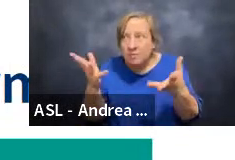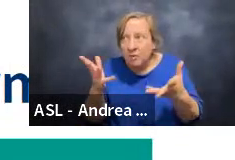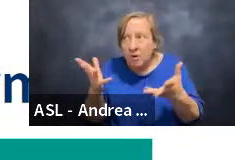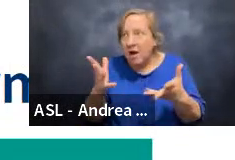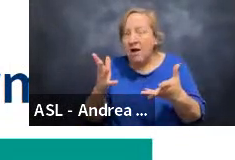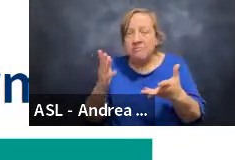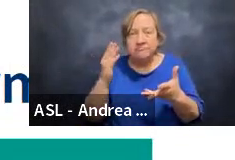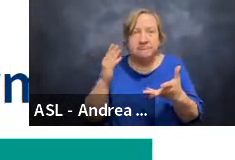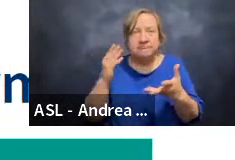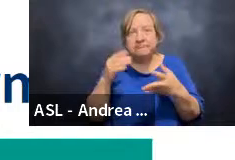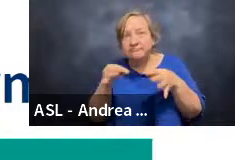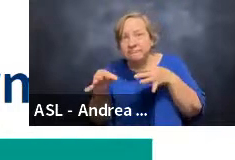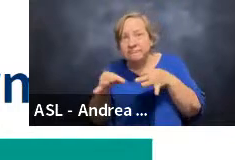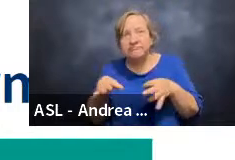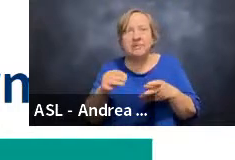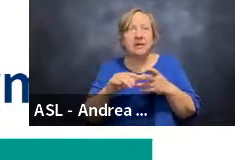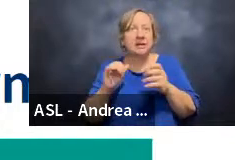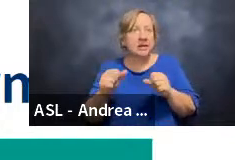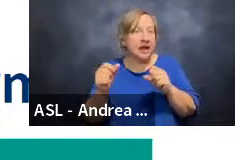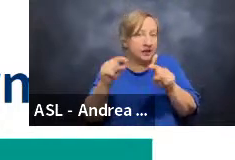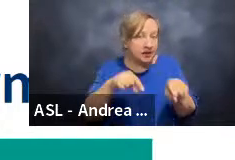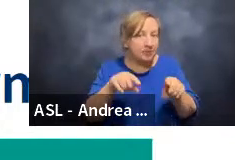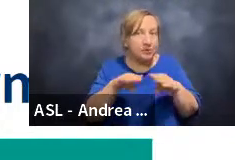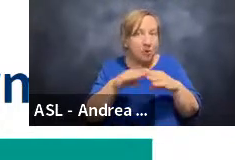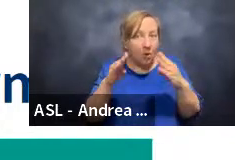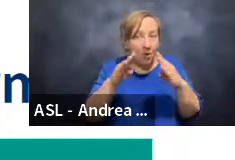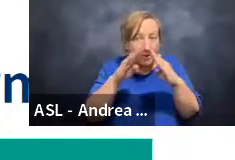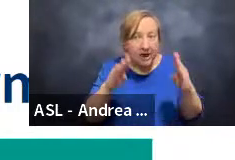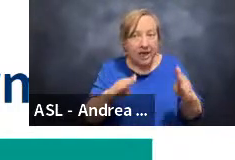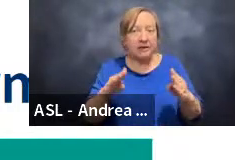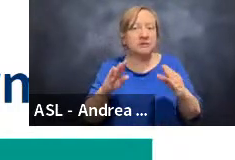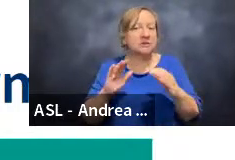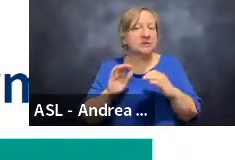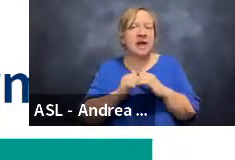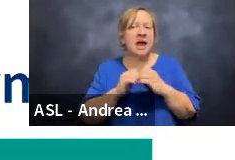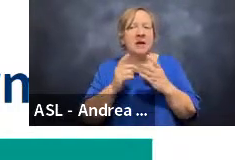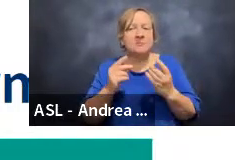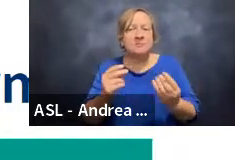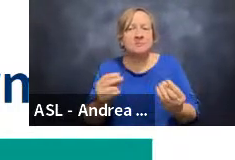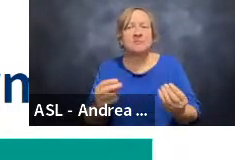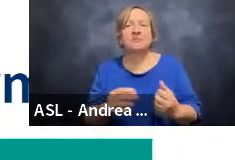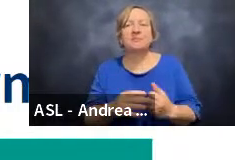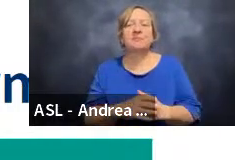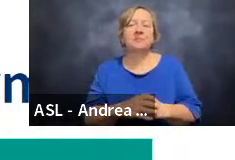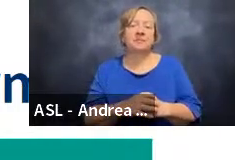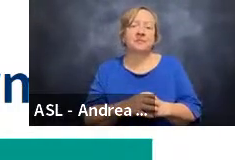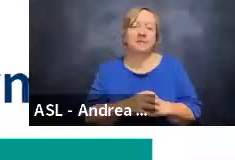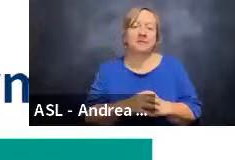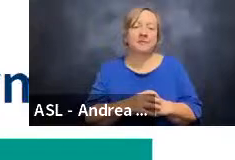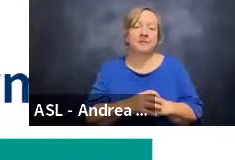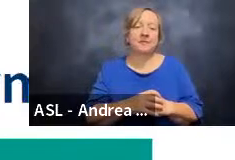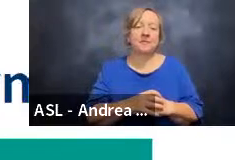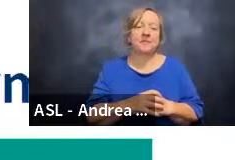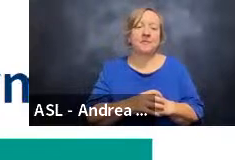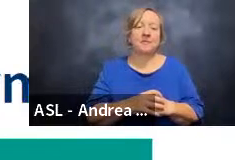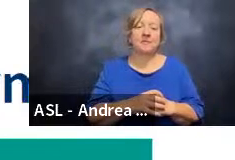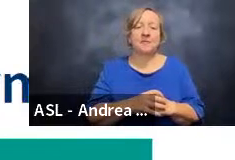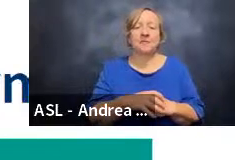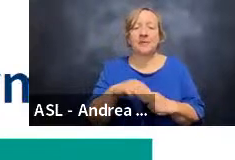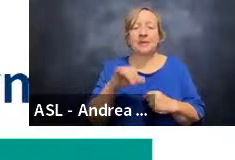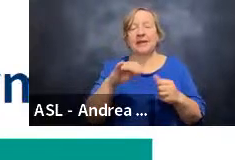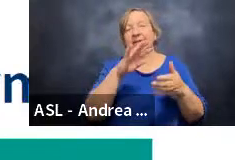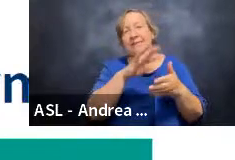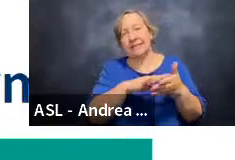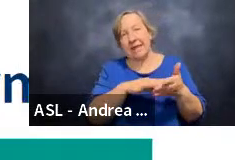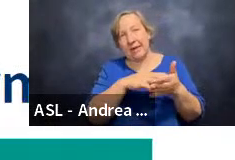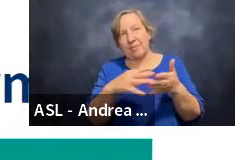come to open houses? How are you doing all of that? And so this is a table of the